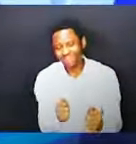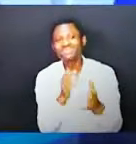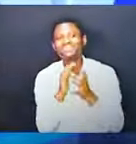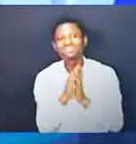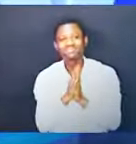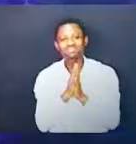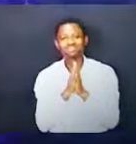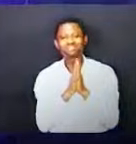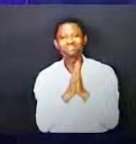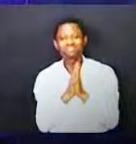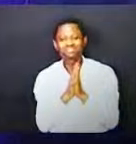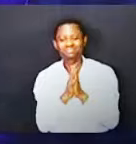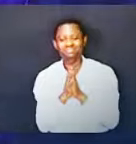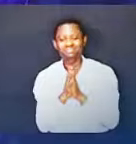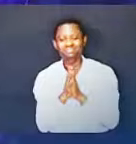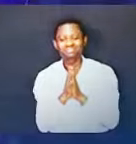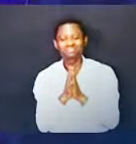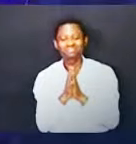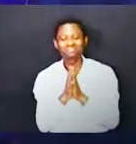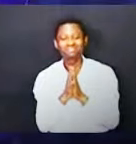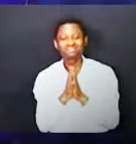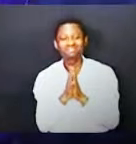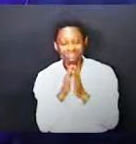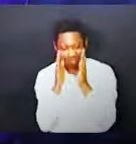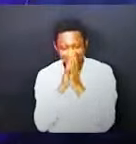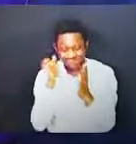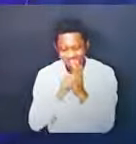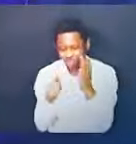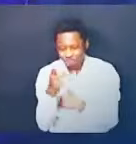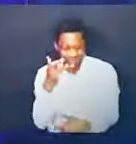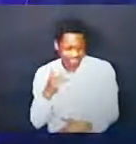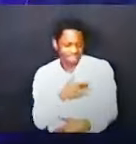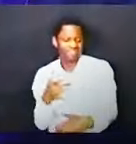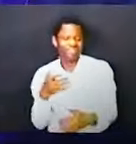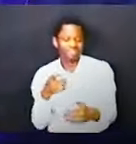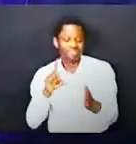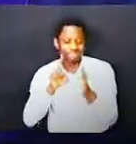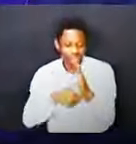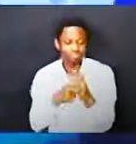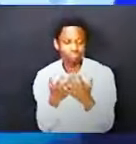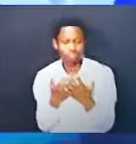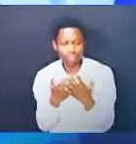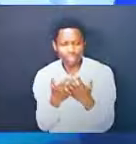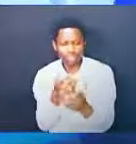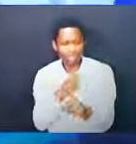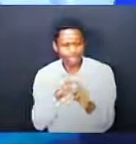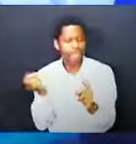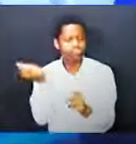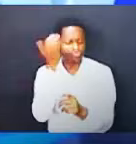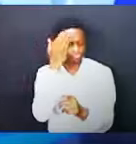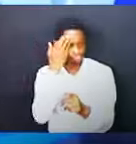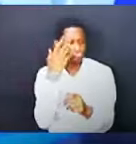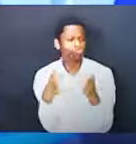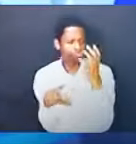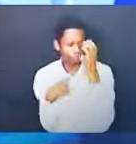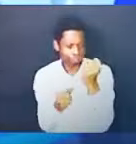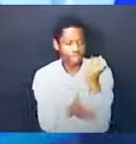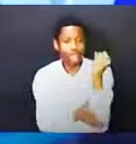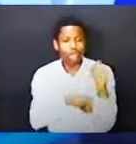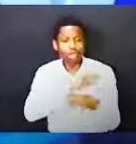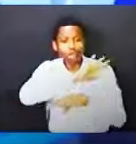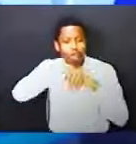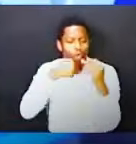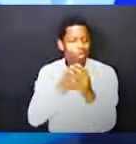sir, they say, Unyamin kanakuma, na omomodin ni sabutai echi. But I trust that all of us are going to jump on it. And so me did say